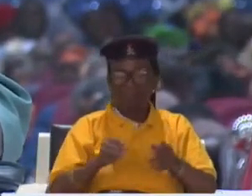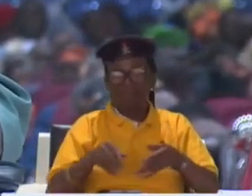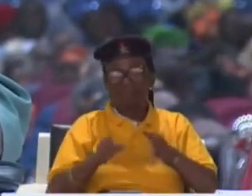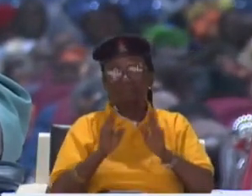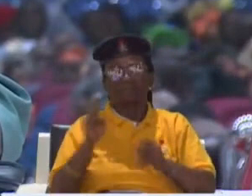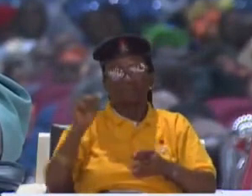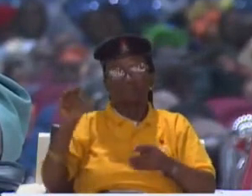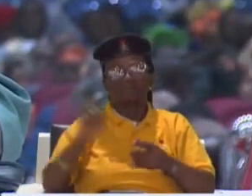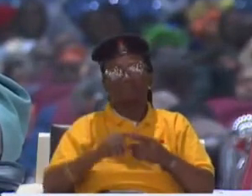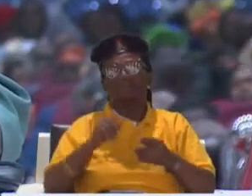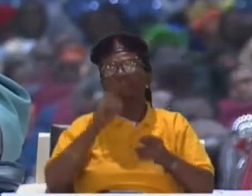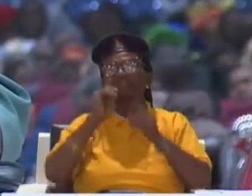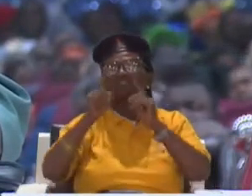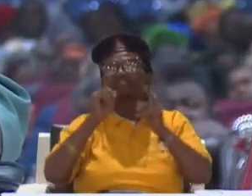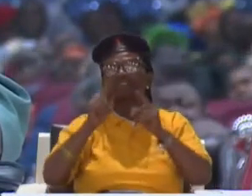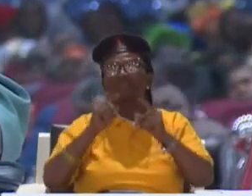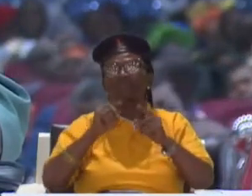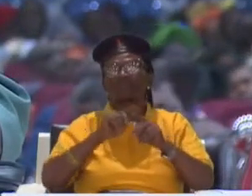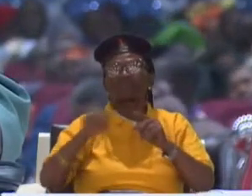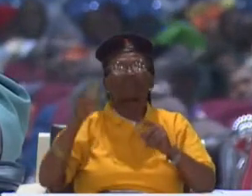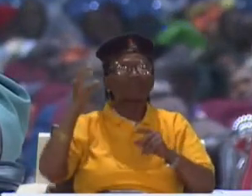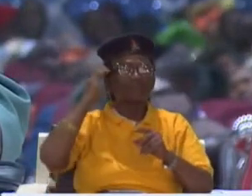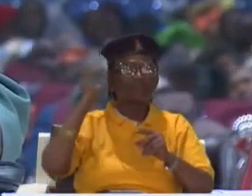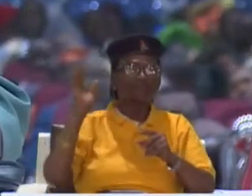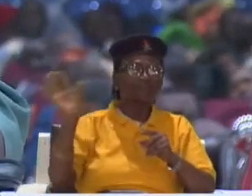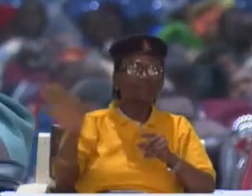can't hear your yes.